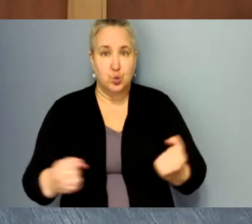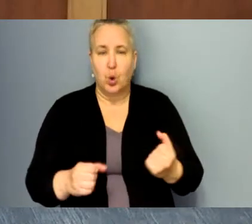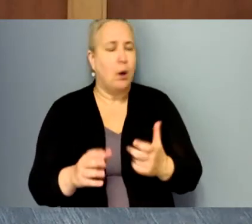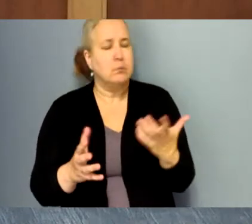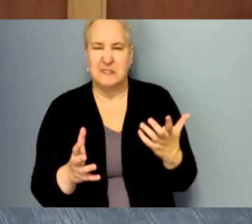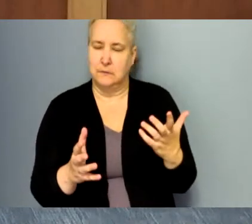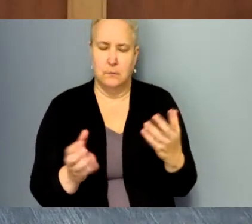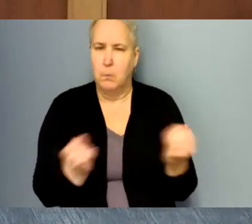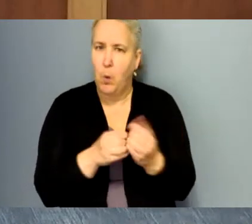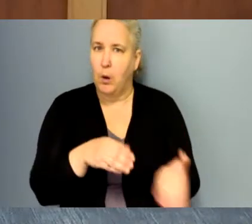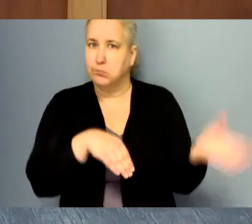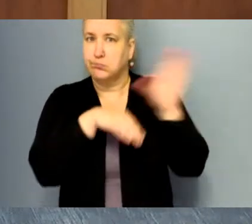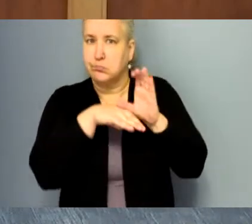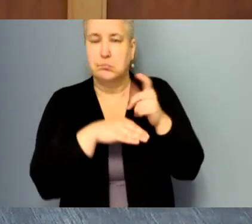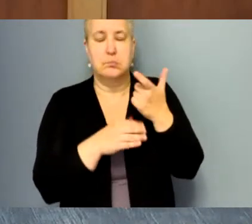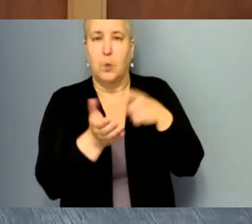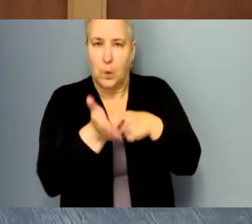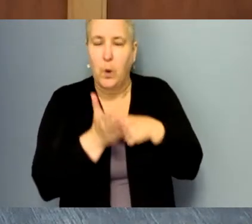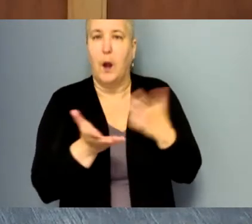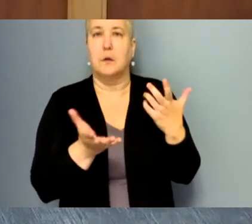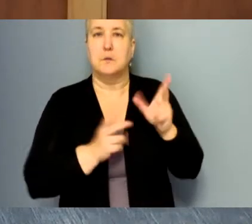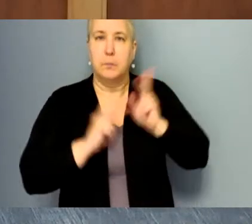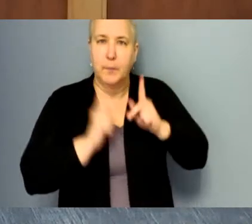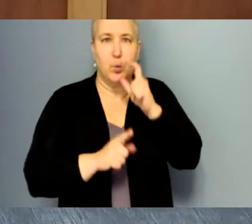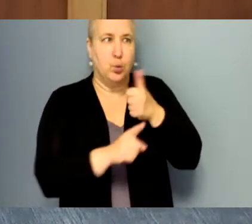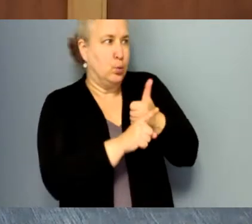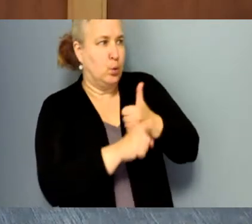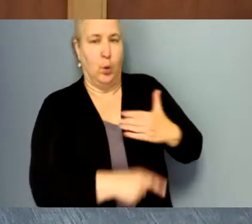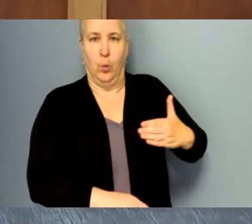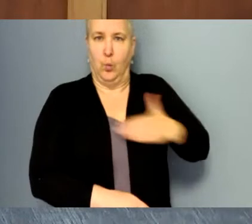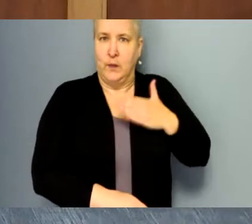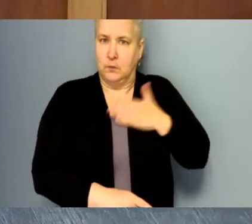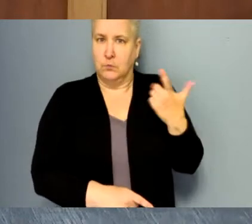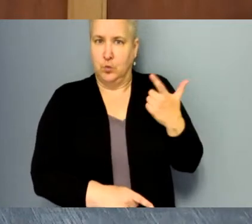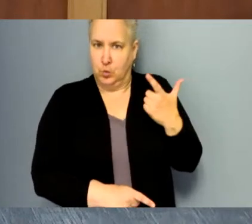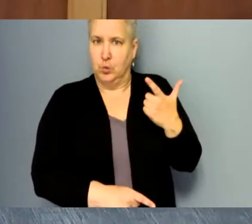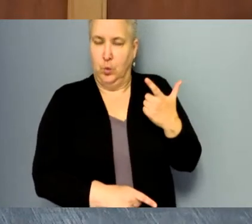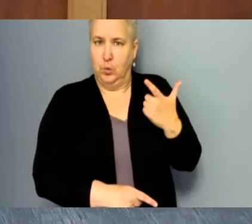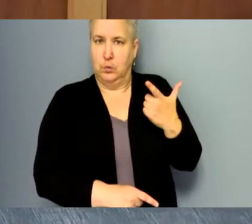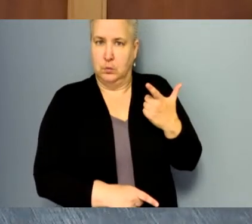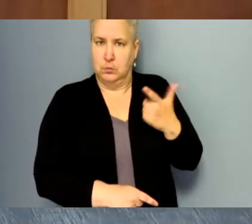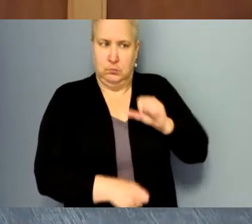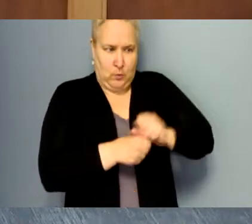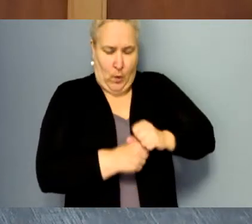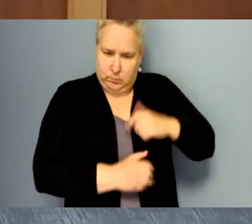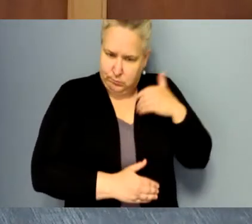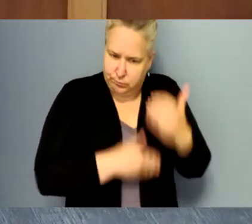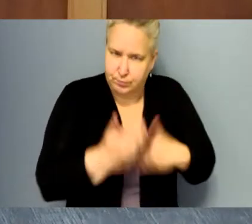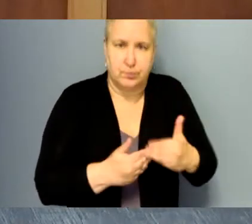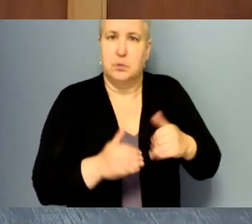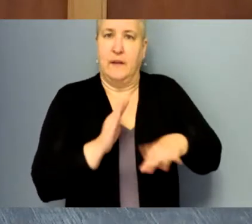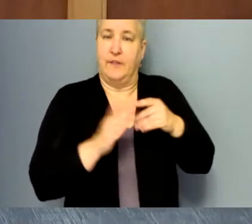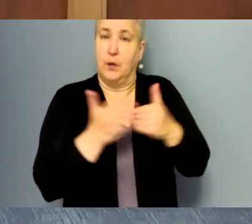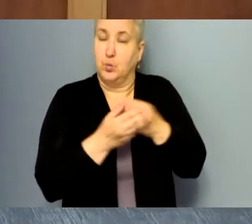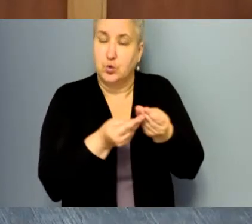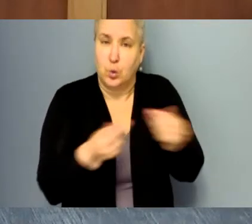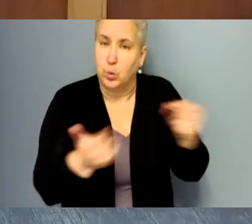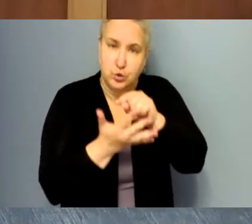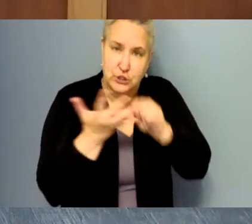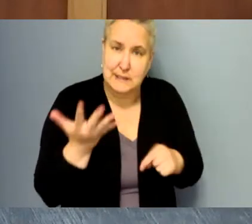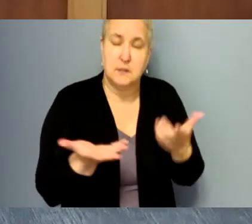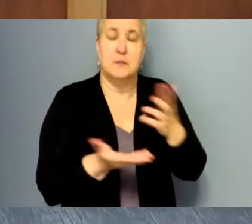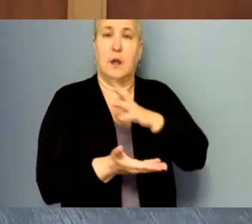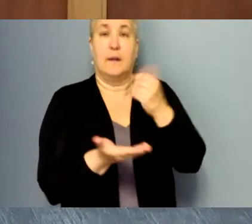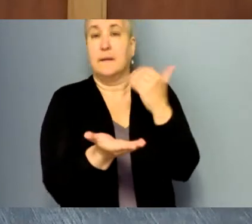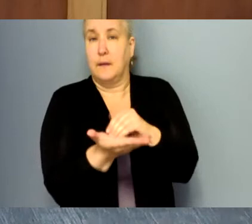does require people who are willing to push the envelope and find new solutions.